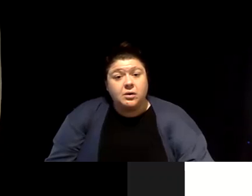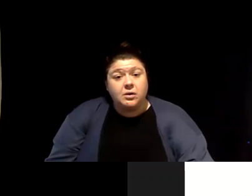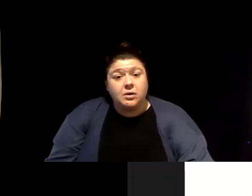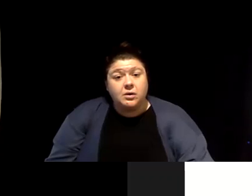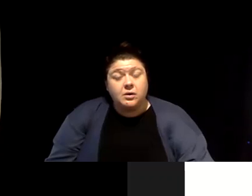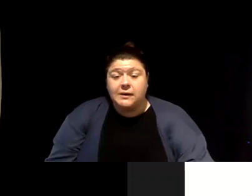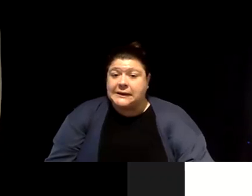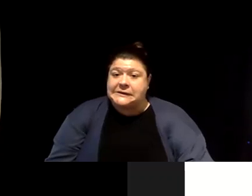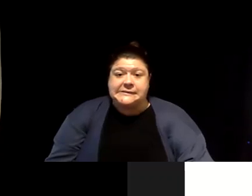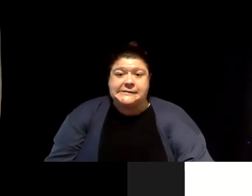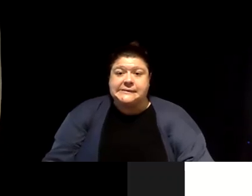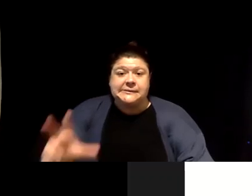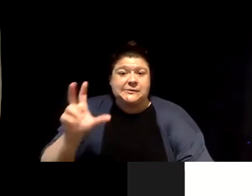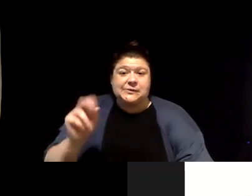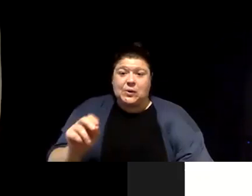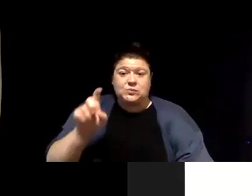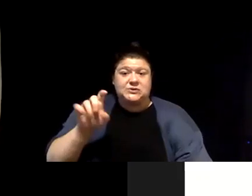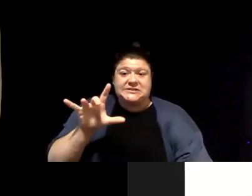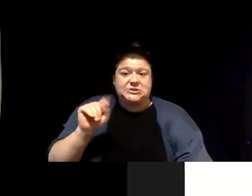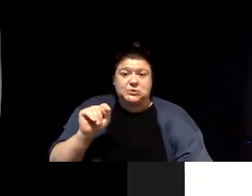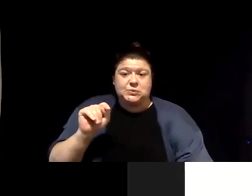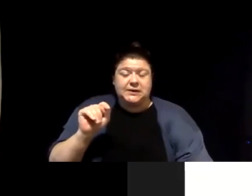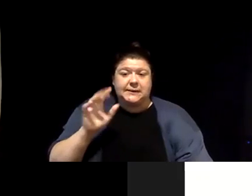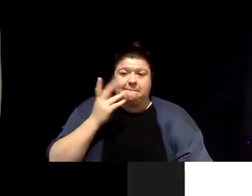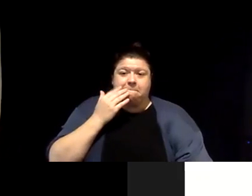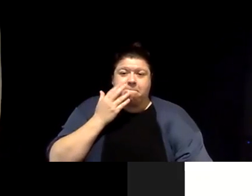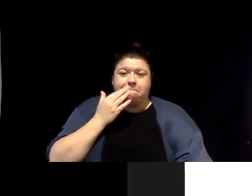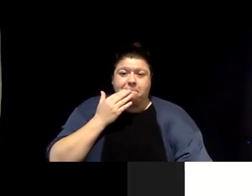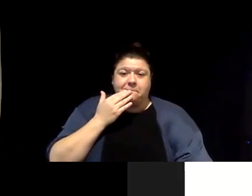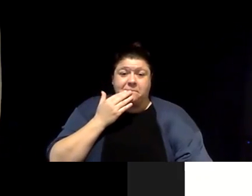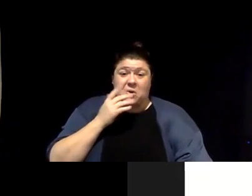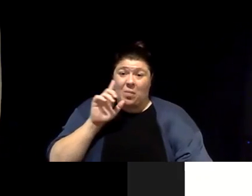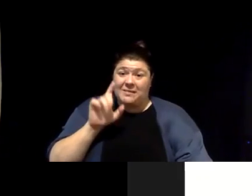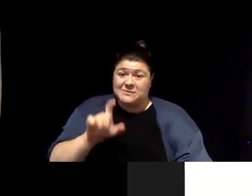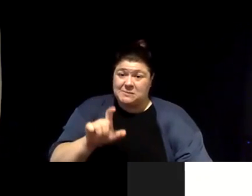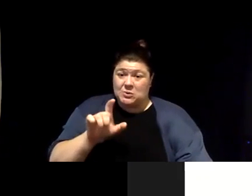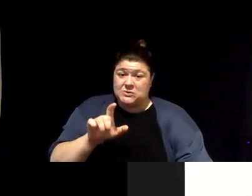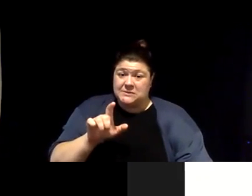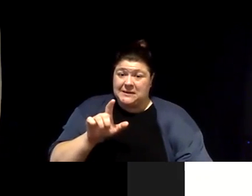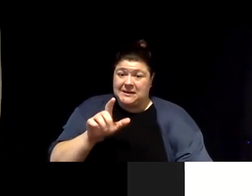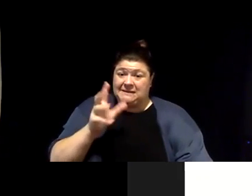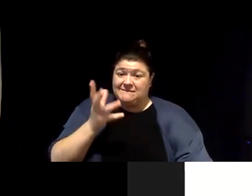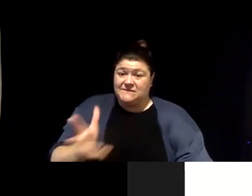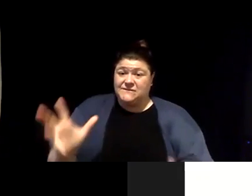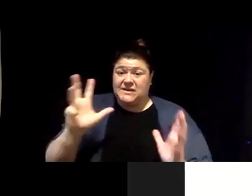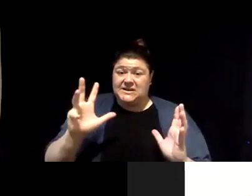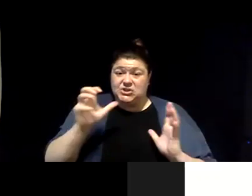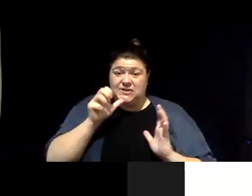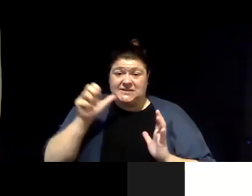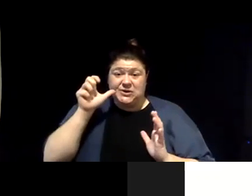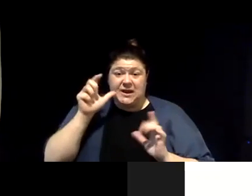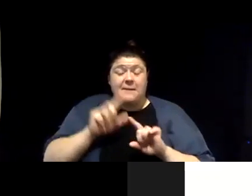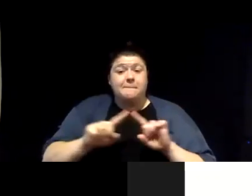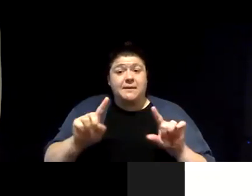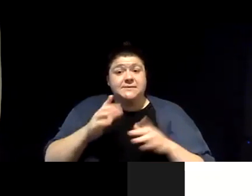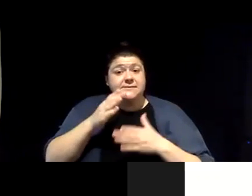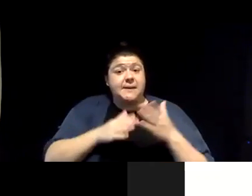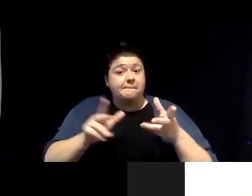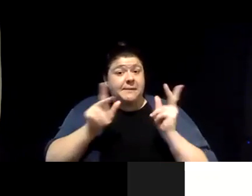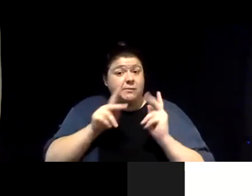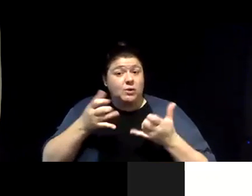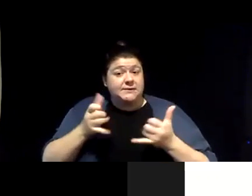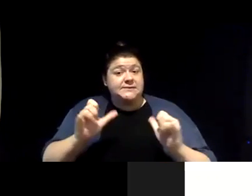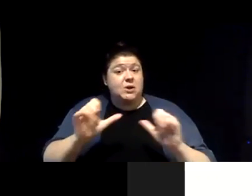No, I would need for you to finish it. Well, it was supposed to be done by yesterday, but since there's some people who are still working on